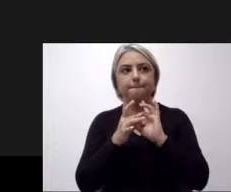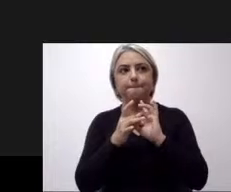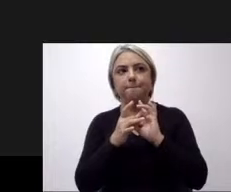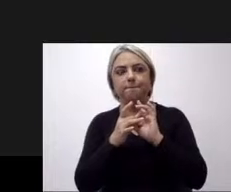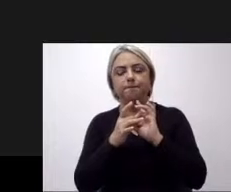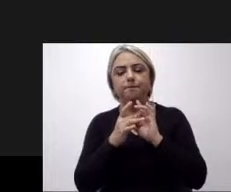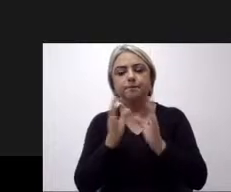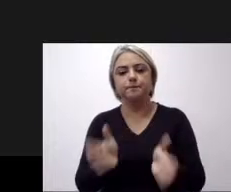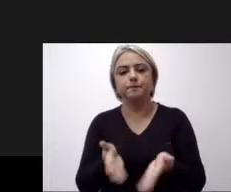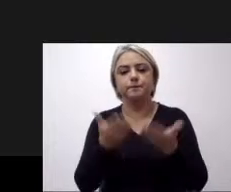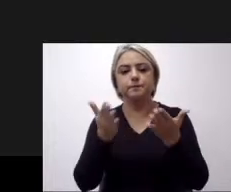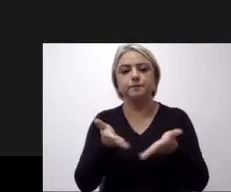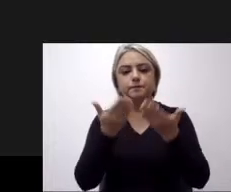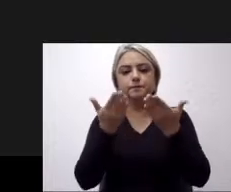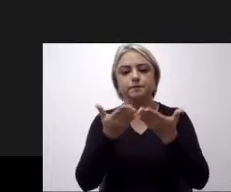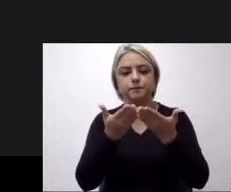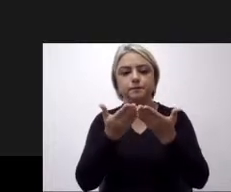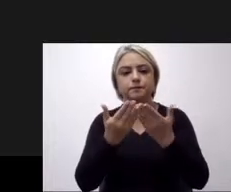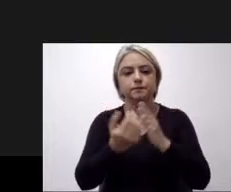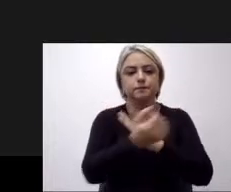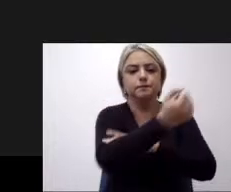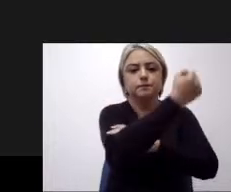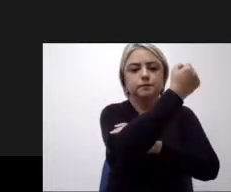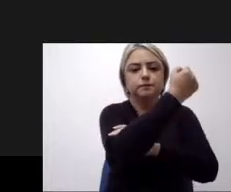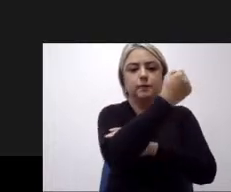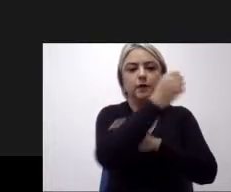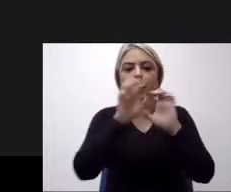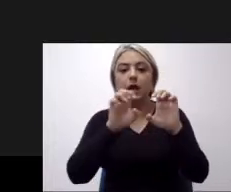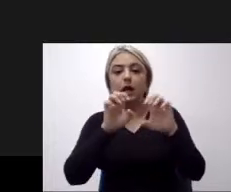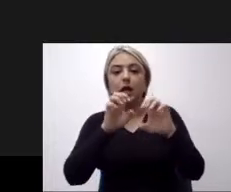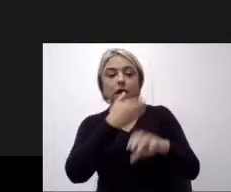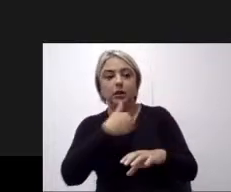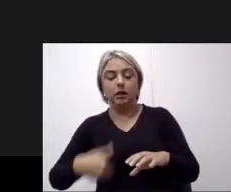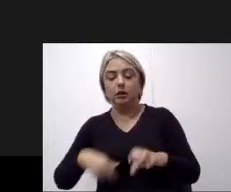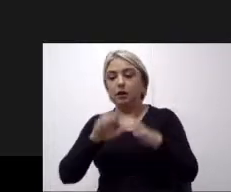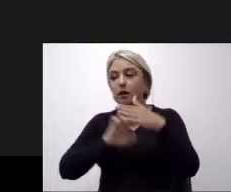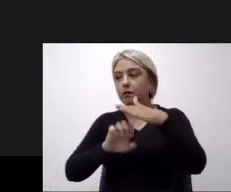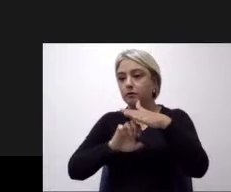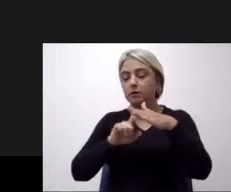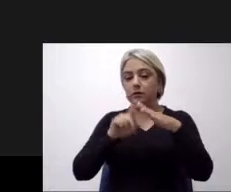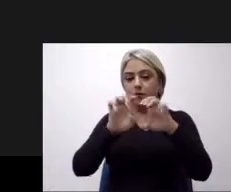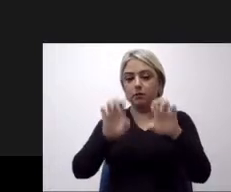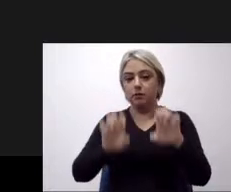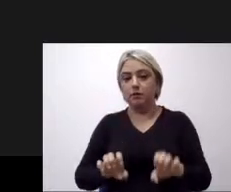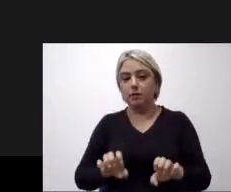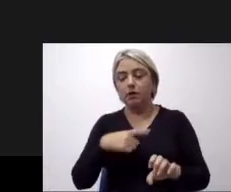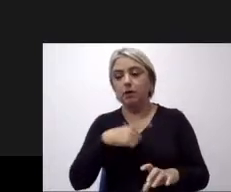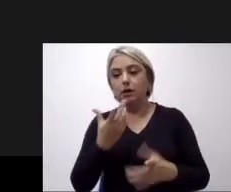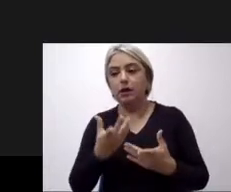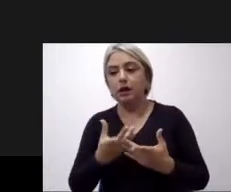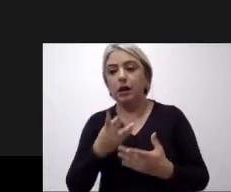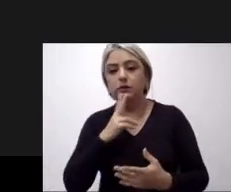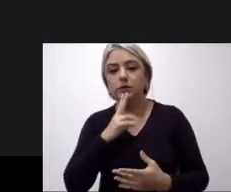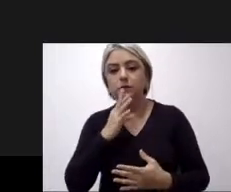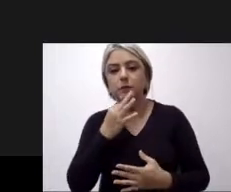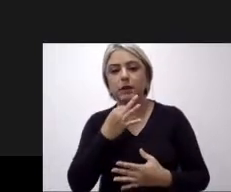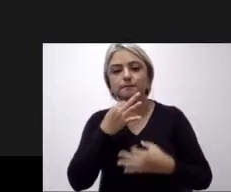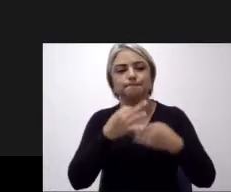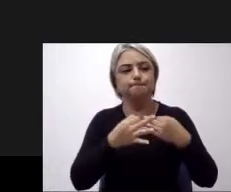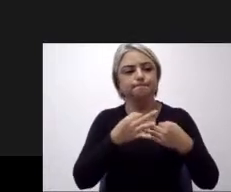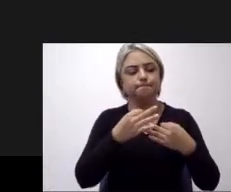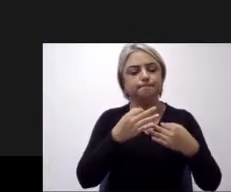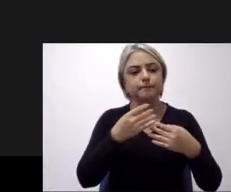the discourses they have to justify state feminism helps to understand